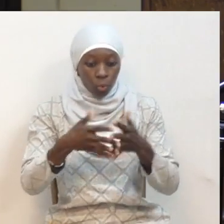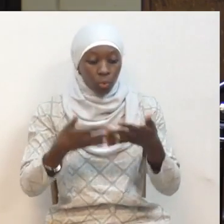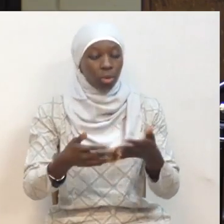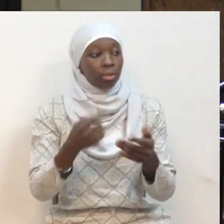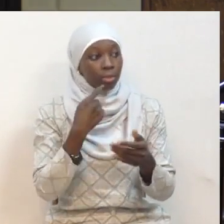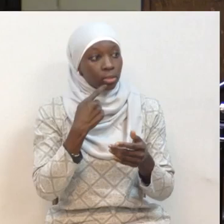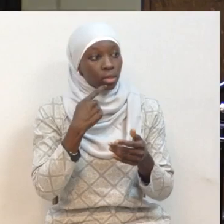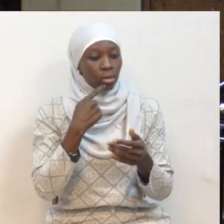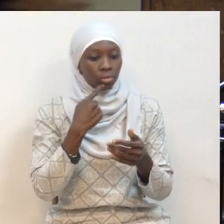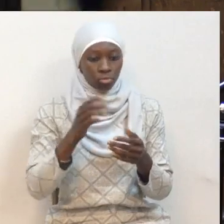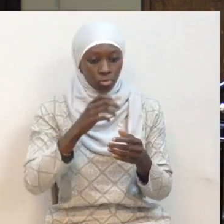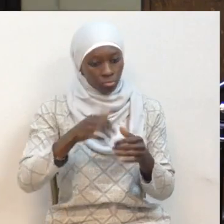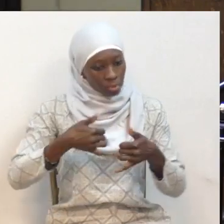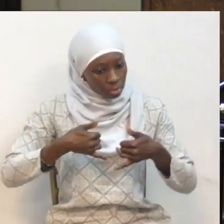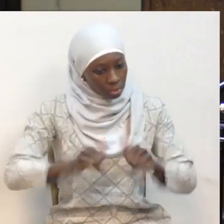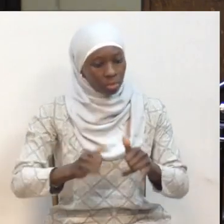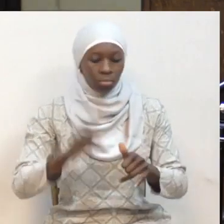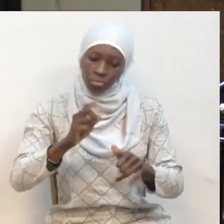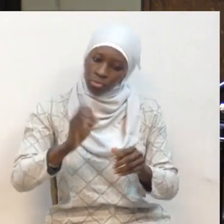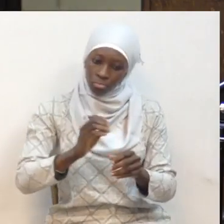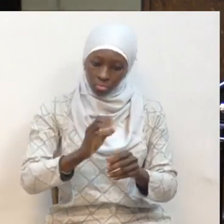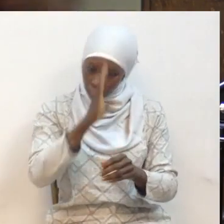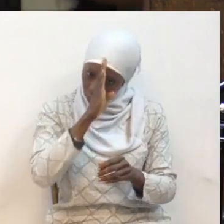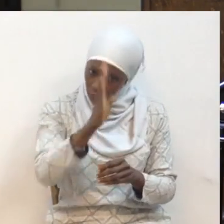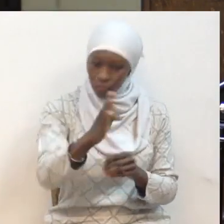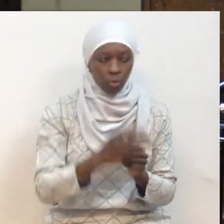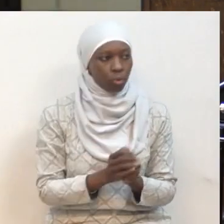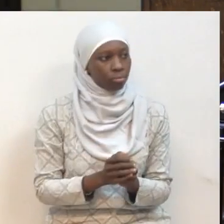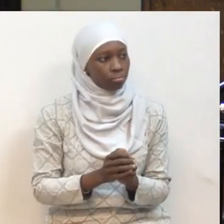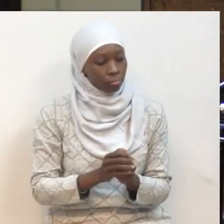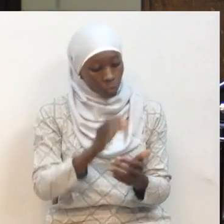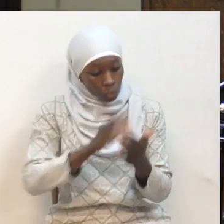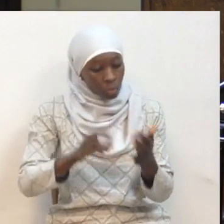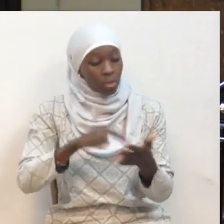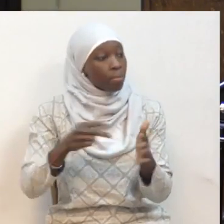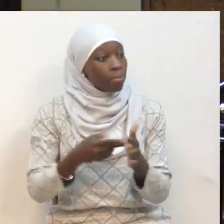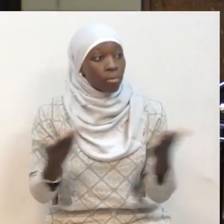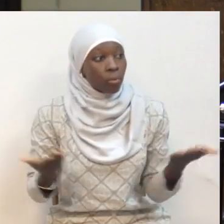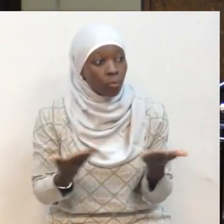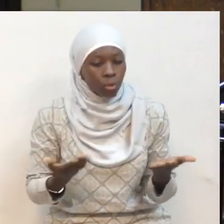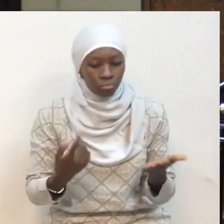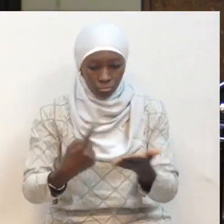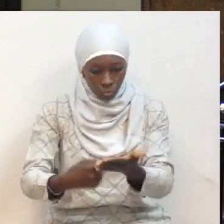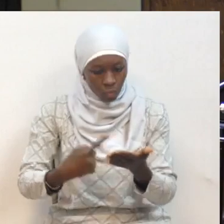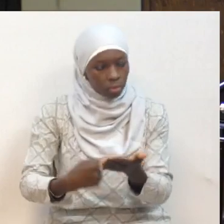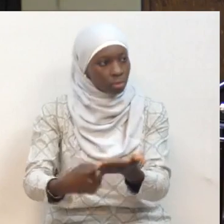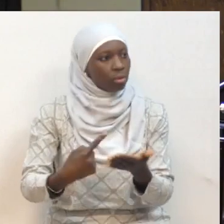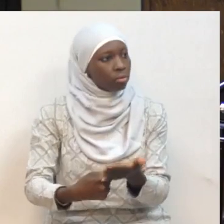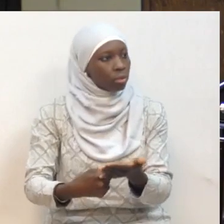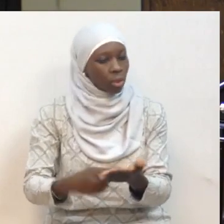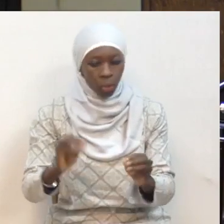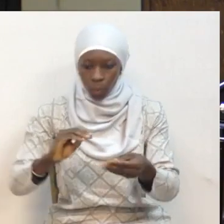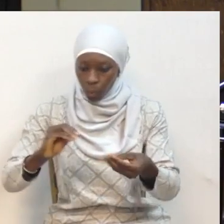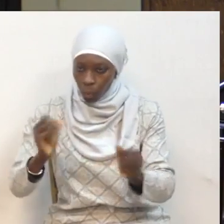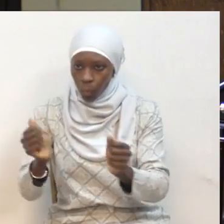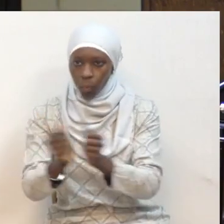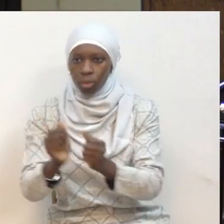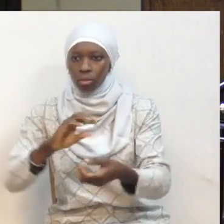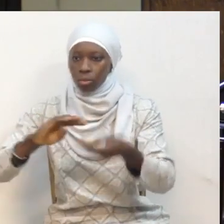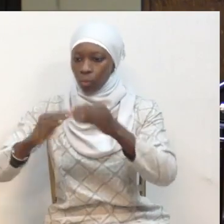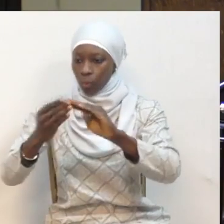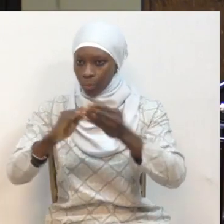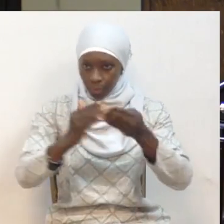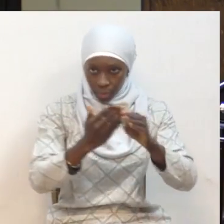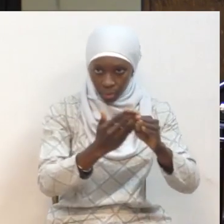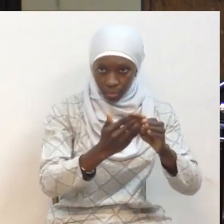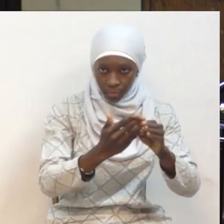forward. Shura is consultation, to consult with the community. And that is an entrenched